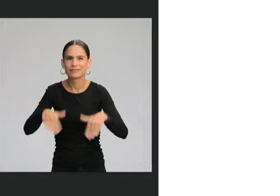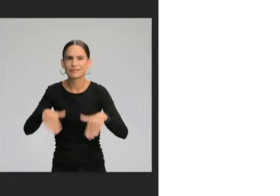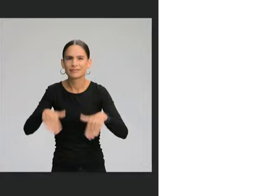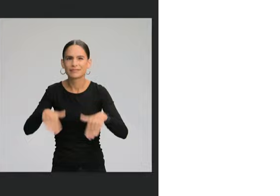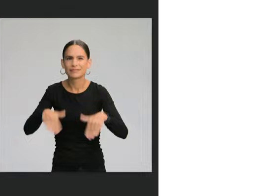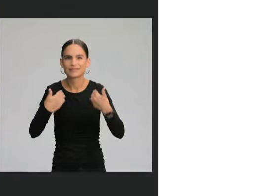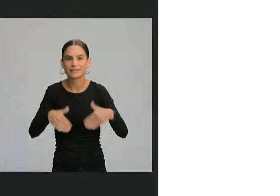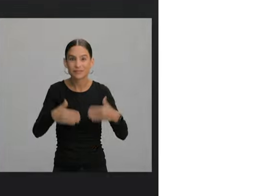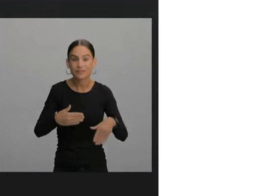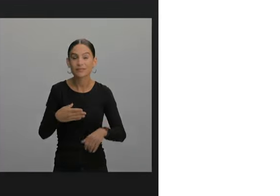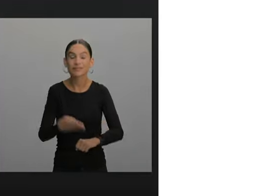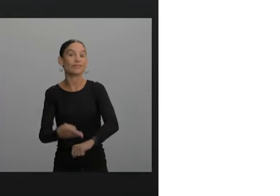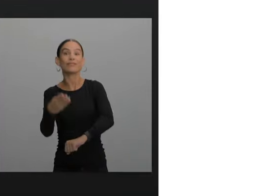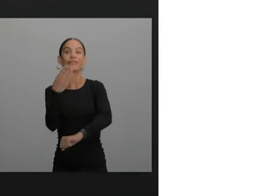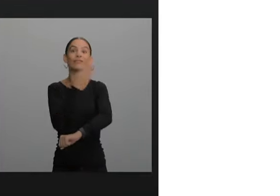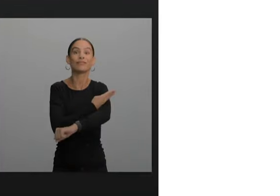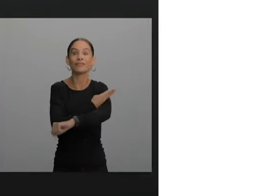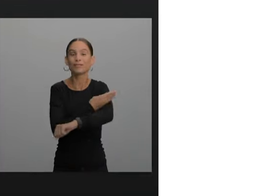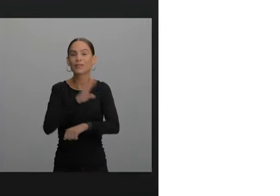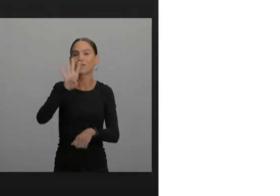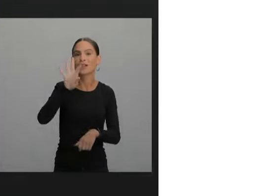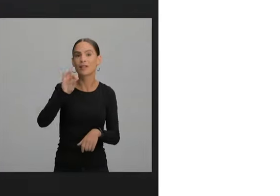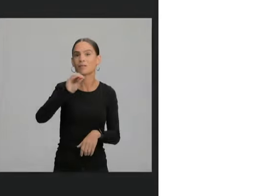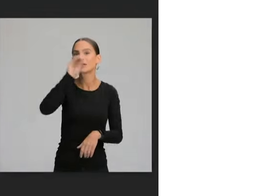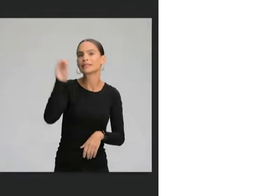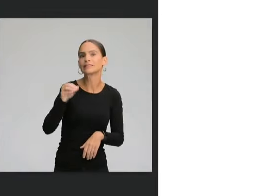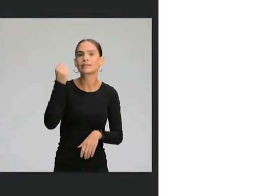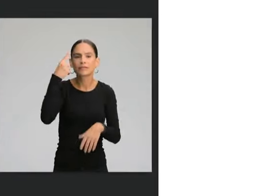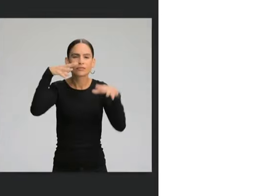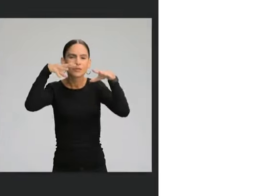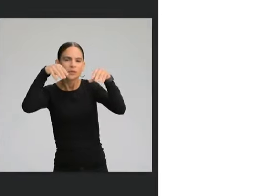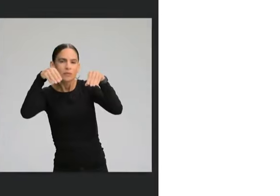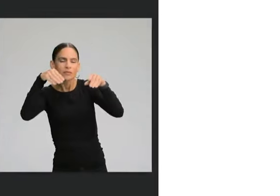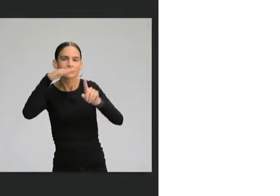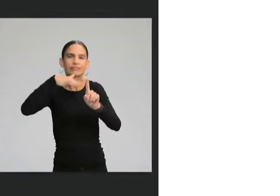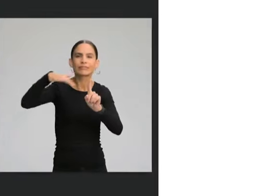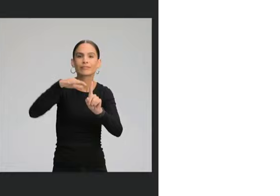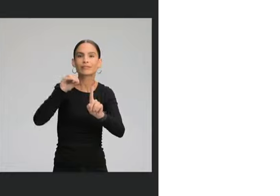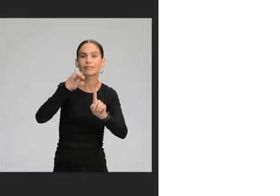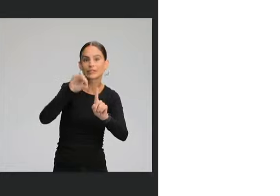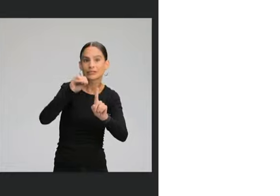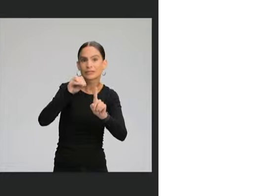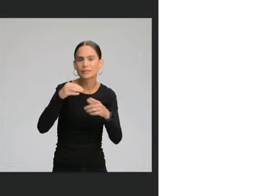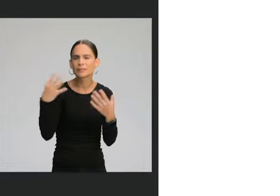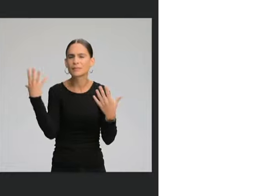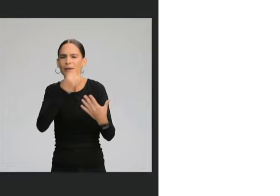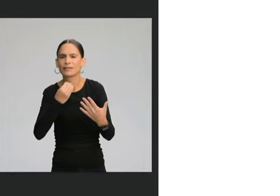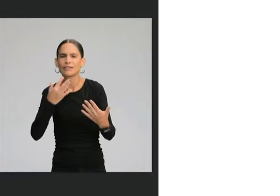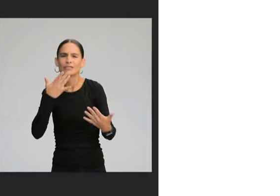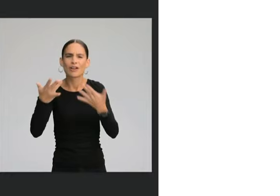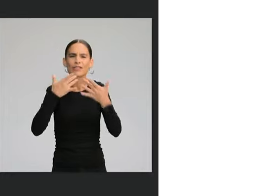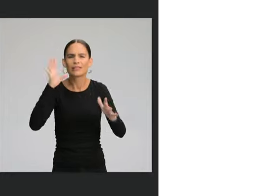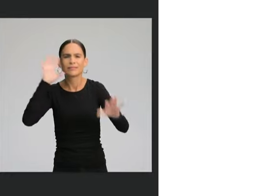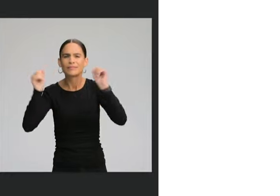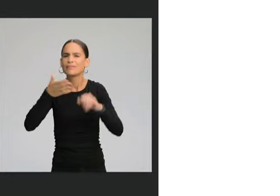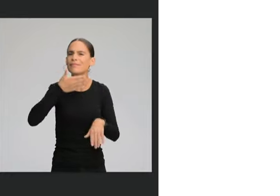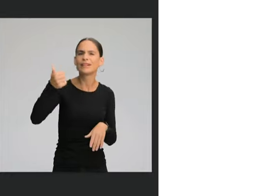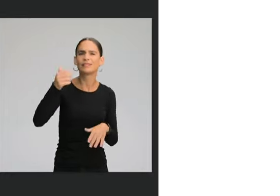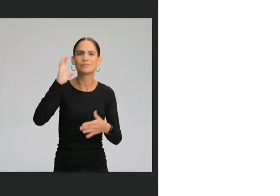like massive. Improvement in low light capture for more vibrant color and better results in challenging lighting